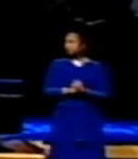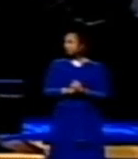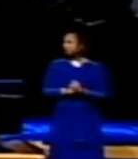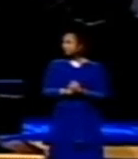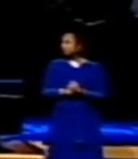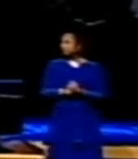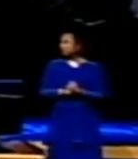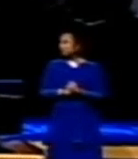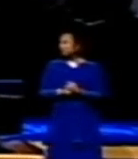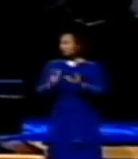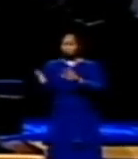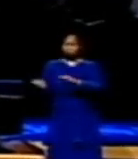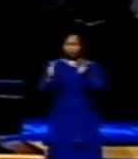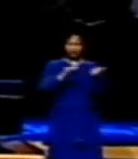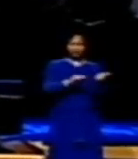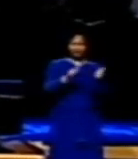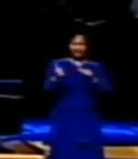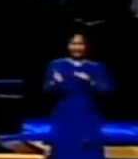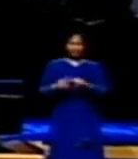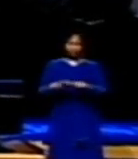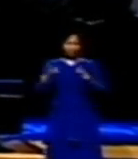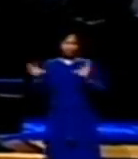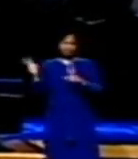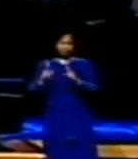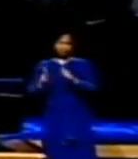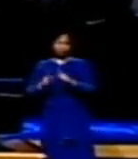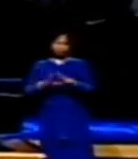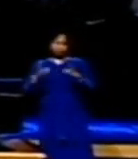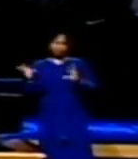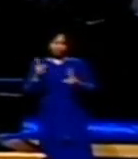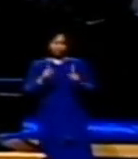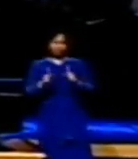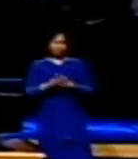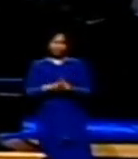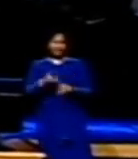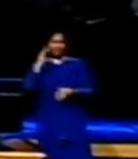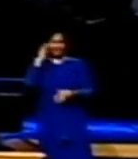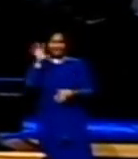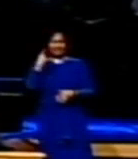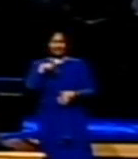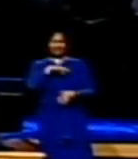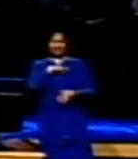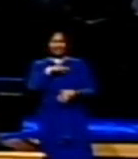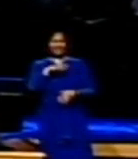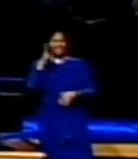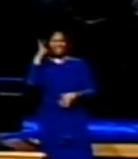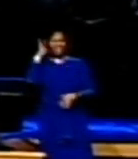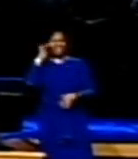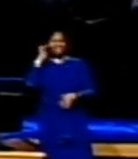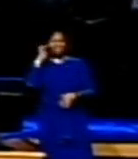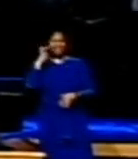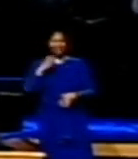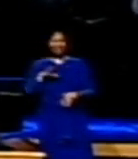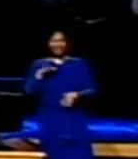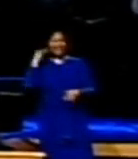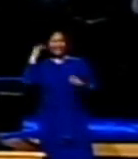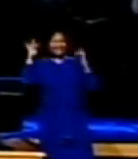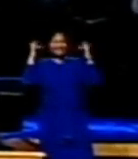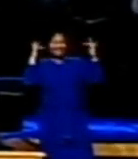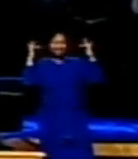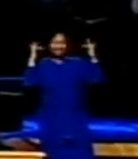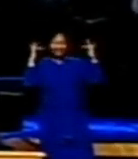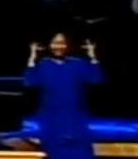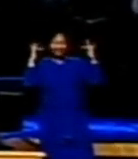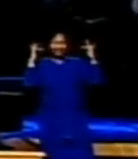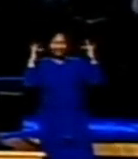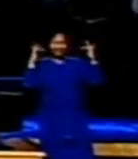We say we baptize so many people and so many people here. They see us and they hear that, and it sounds to them